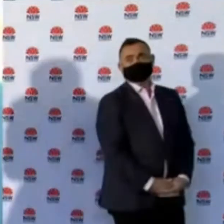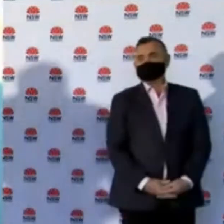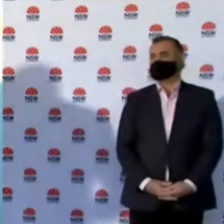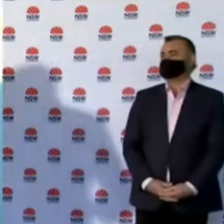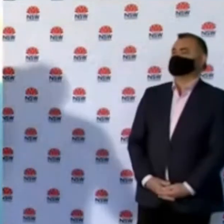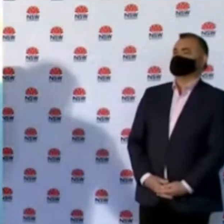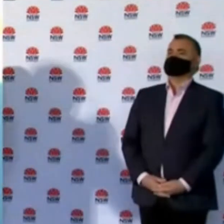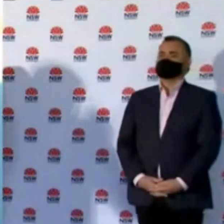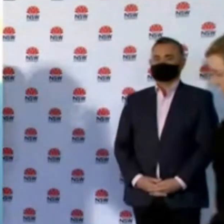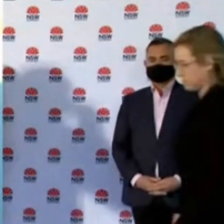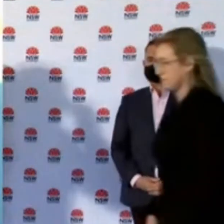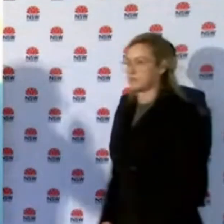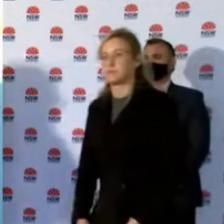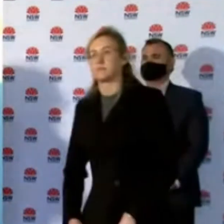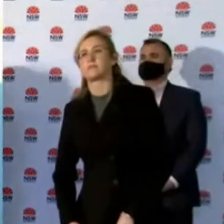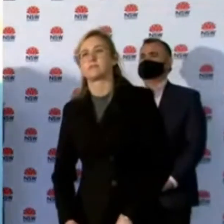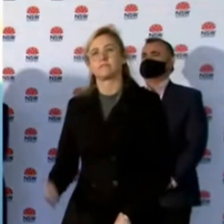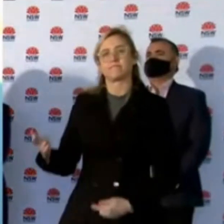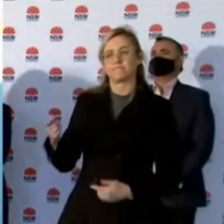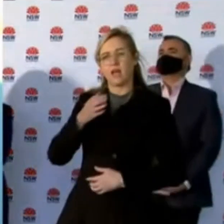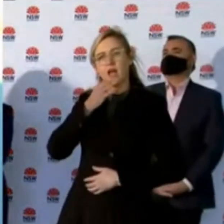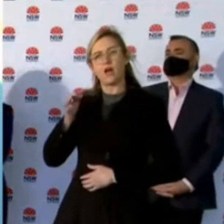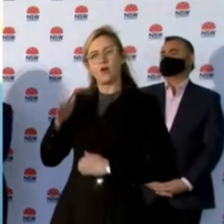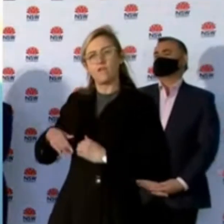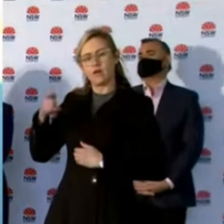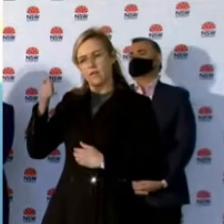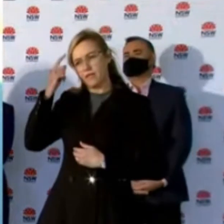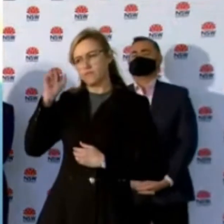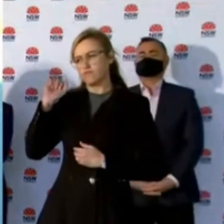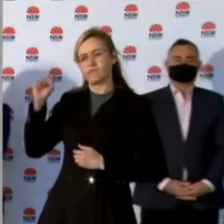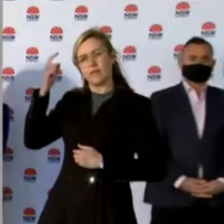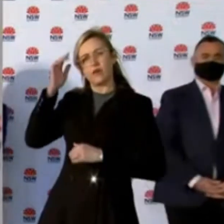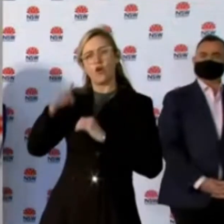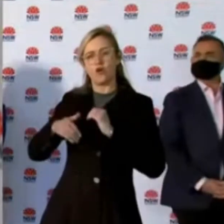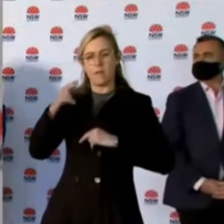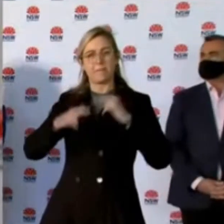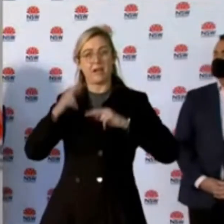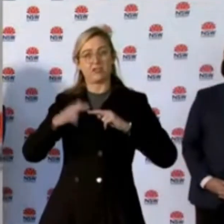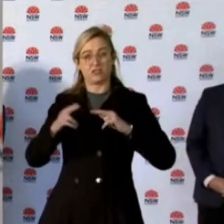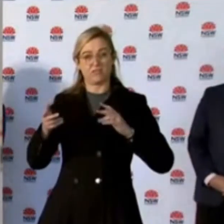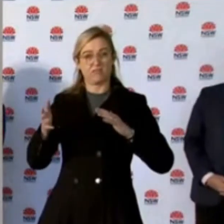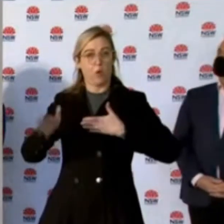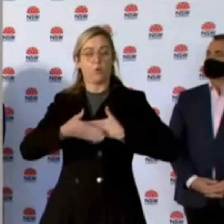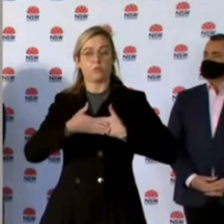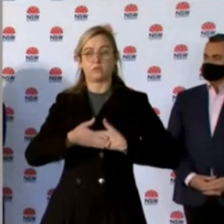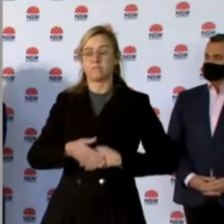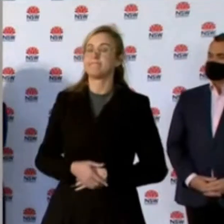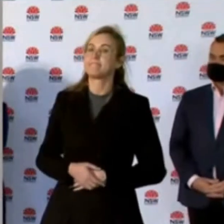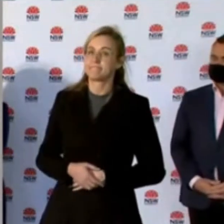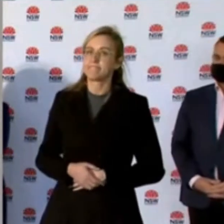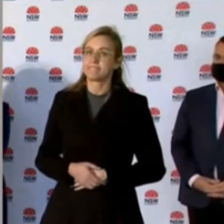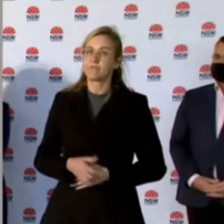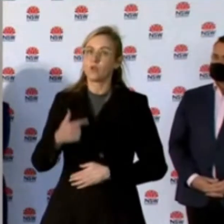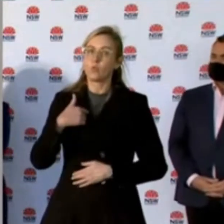about the construction shutdown and the fact that people are forced to take annual leave right now? That's not fair. Well, a couple of things on that. Obviously, we're working very closely with